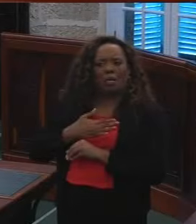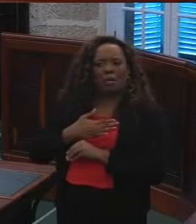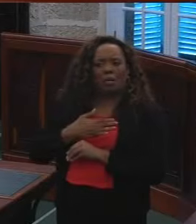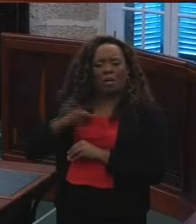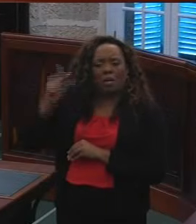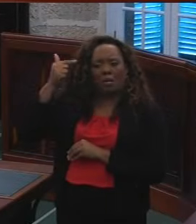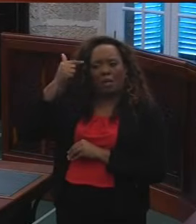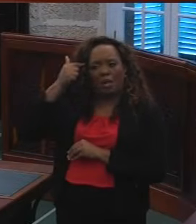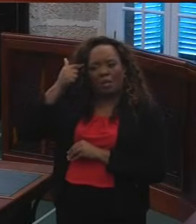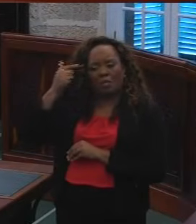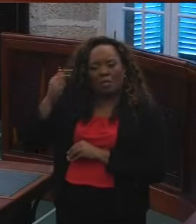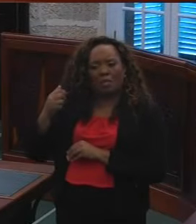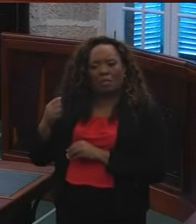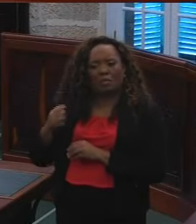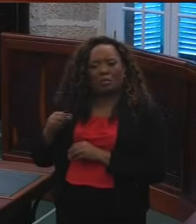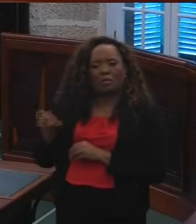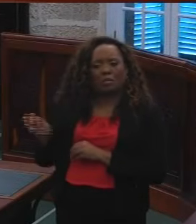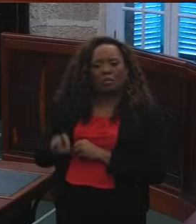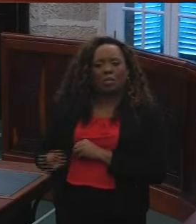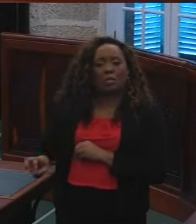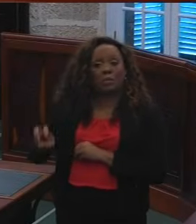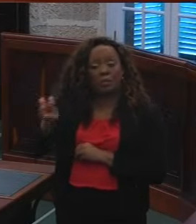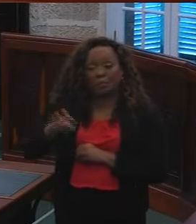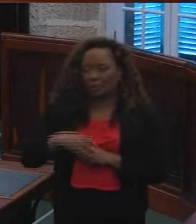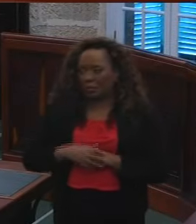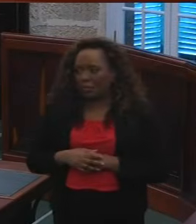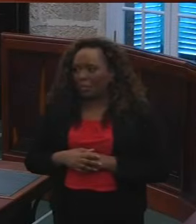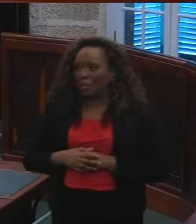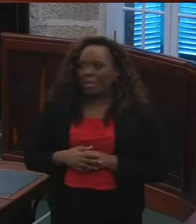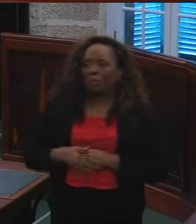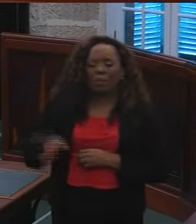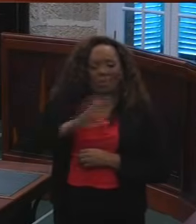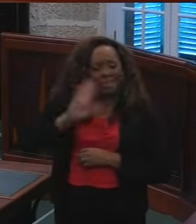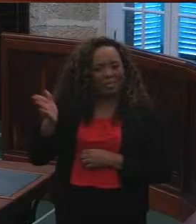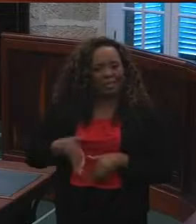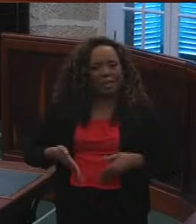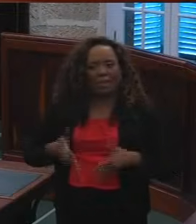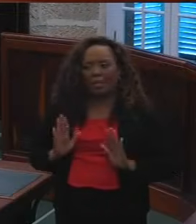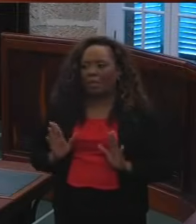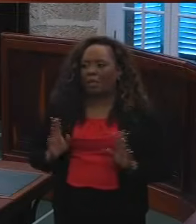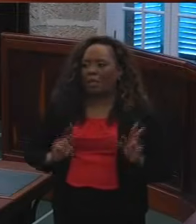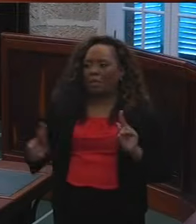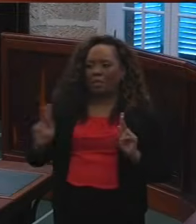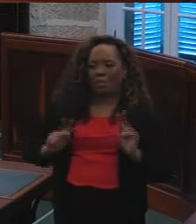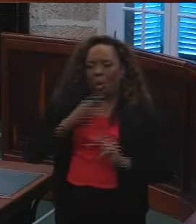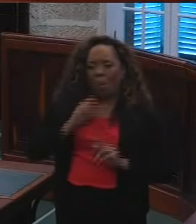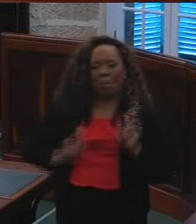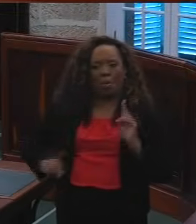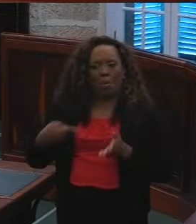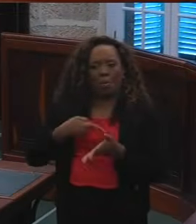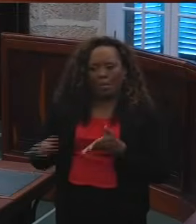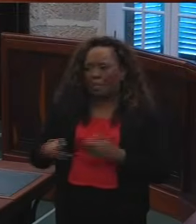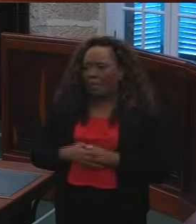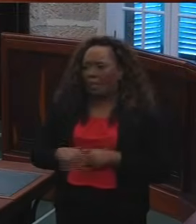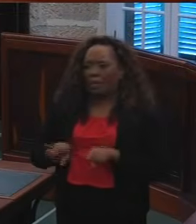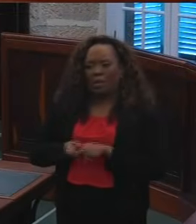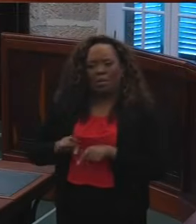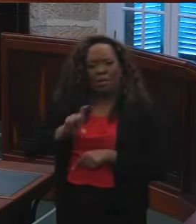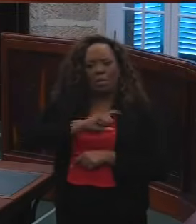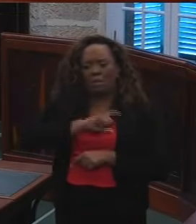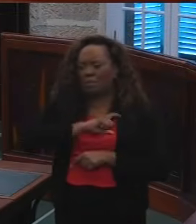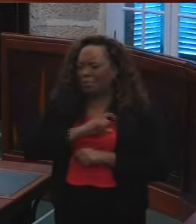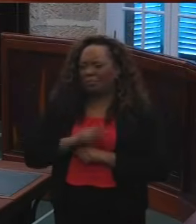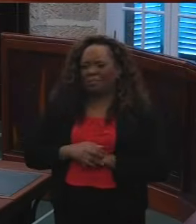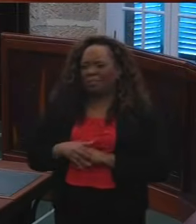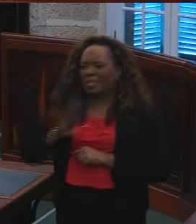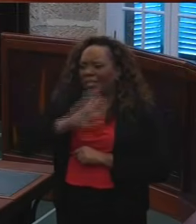And so that will never be the case, sir. There's also not going to be the case where police officers and the people who ride for free now have to pay. The